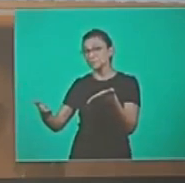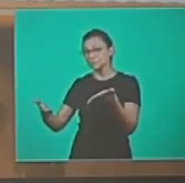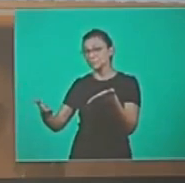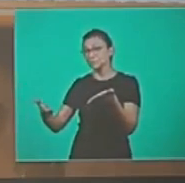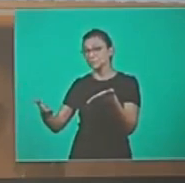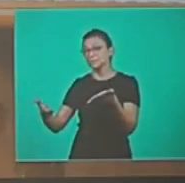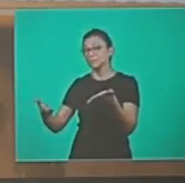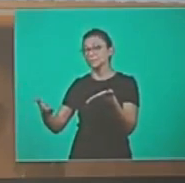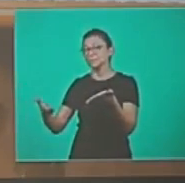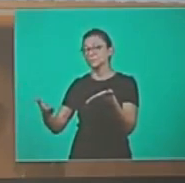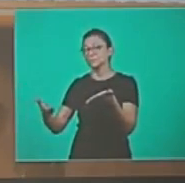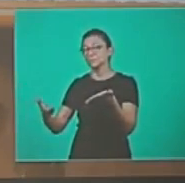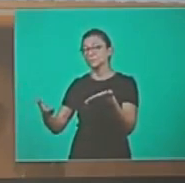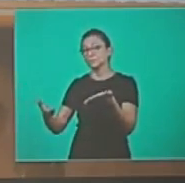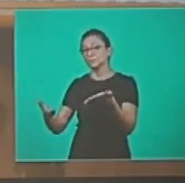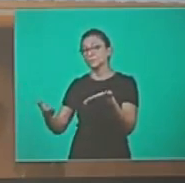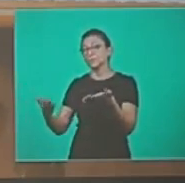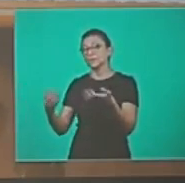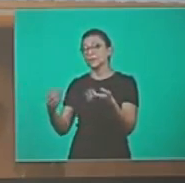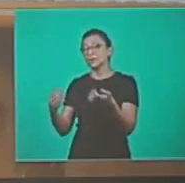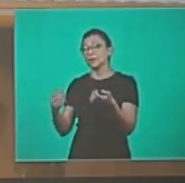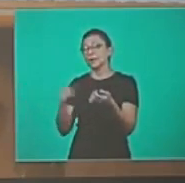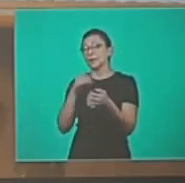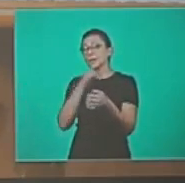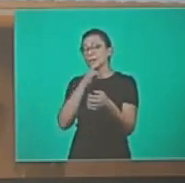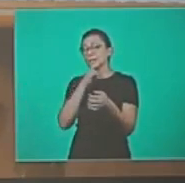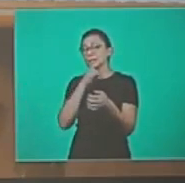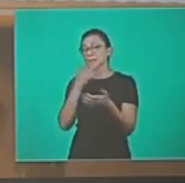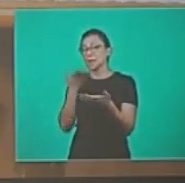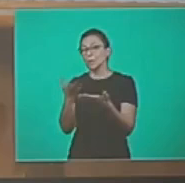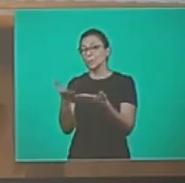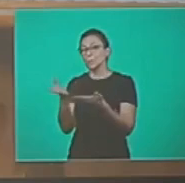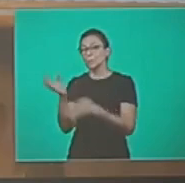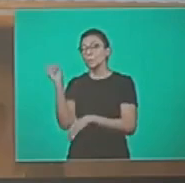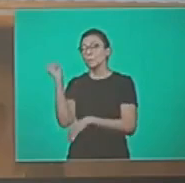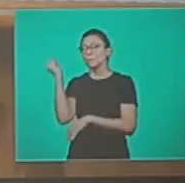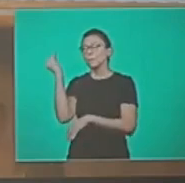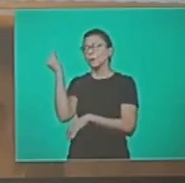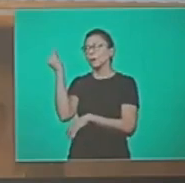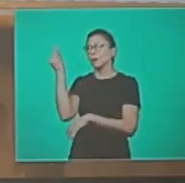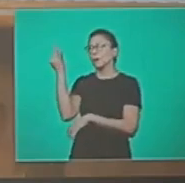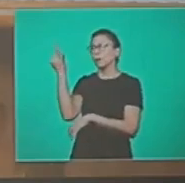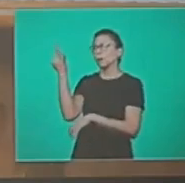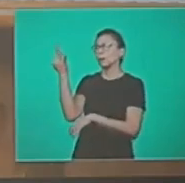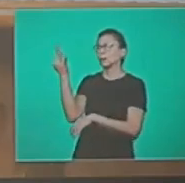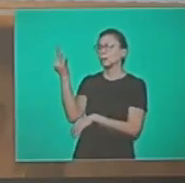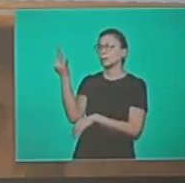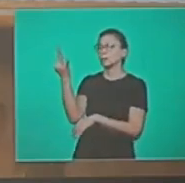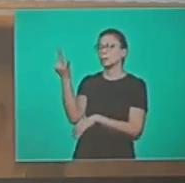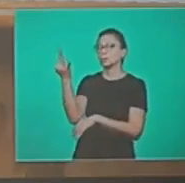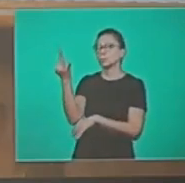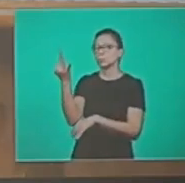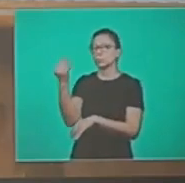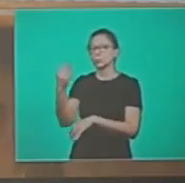And we are now seeing the all the phases of the day, all the shifts